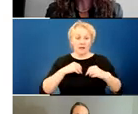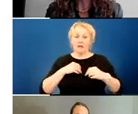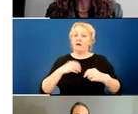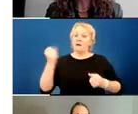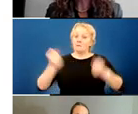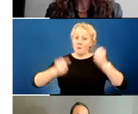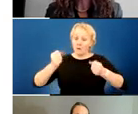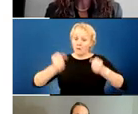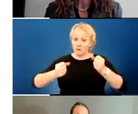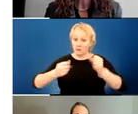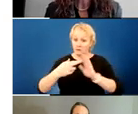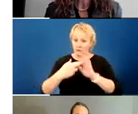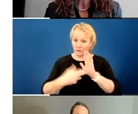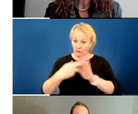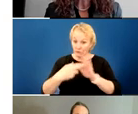vehicle registrations,